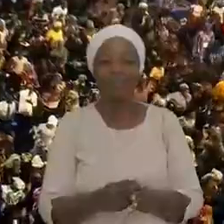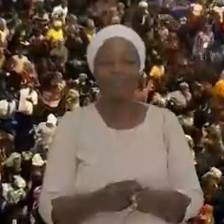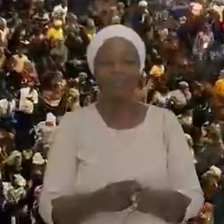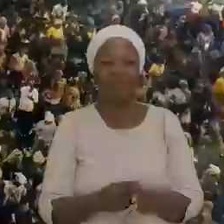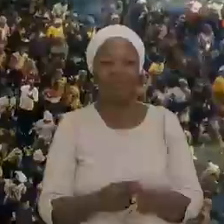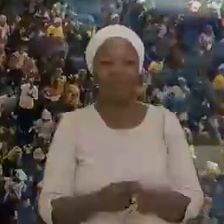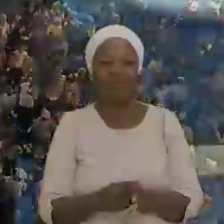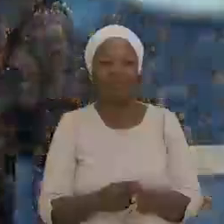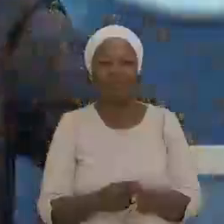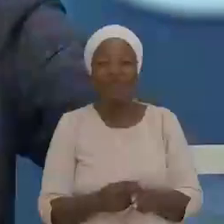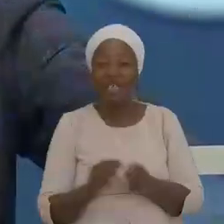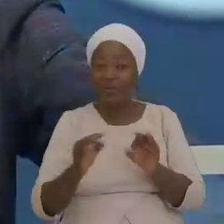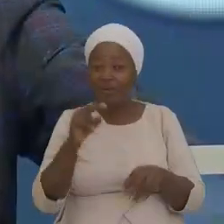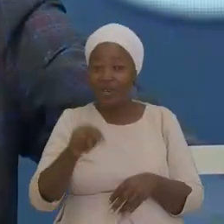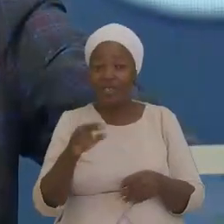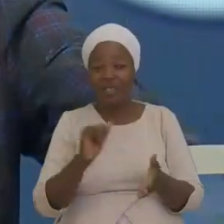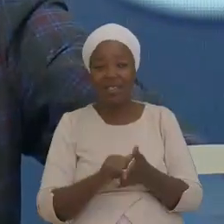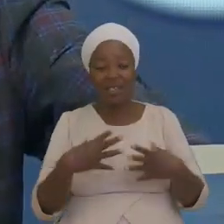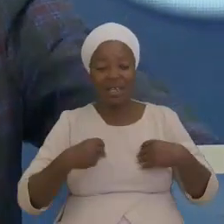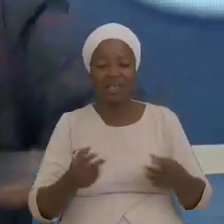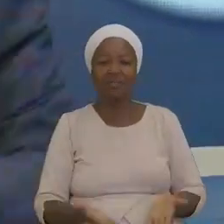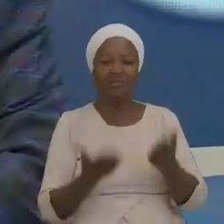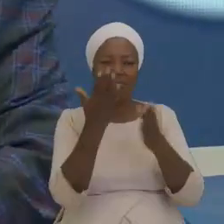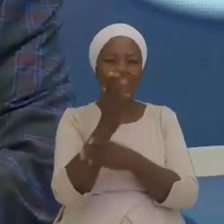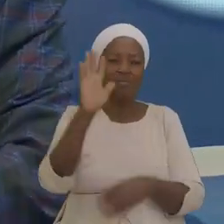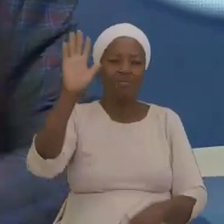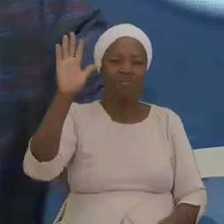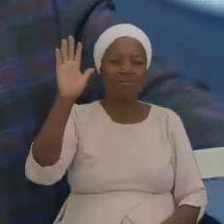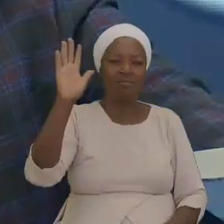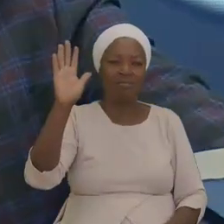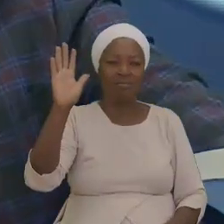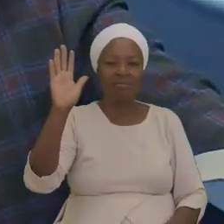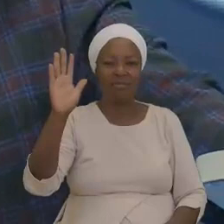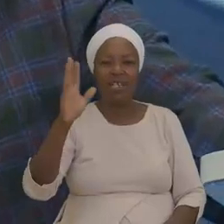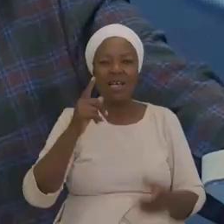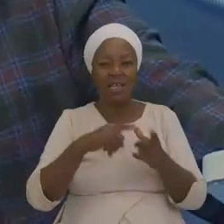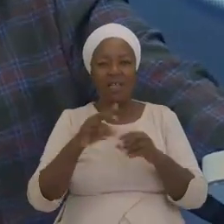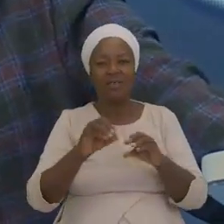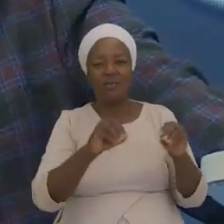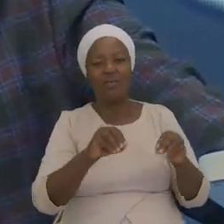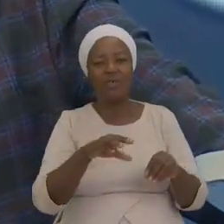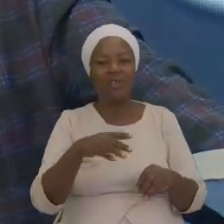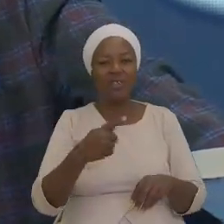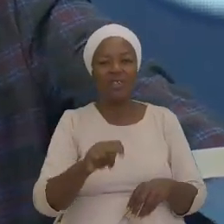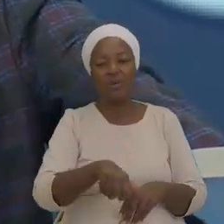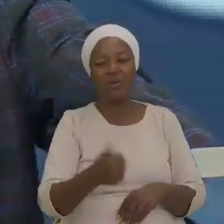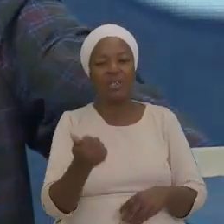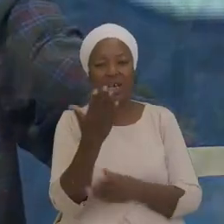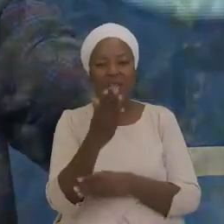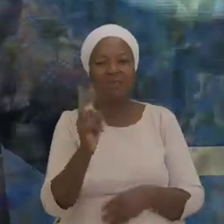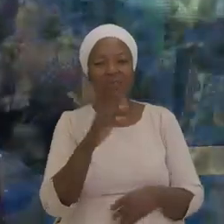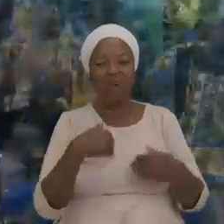If you need the healing, raise up your hand. Then you lay the other hand where you have the challenge.